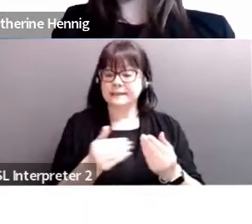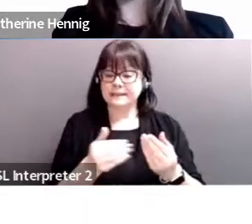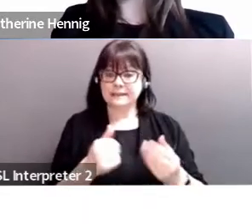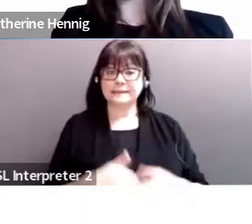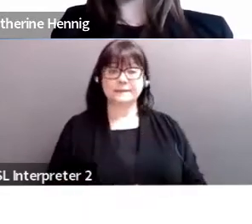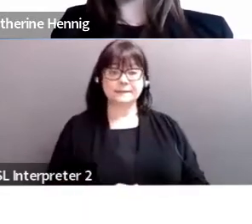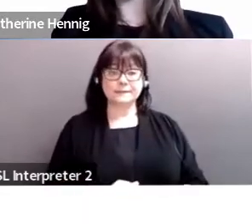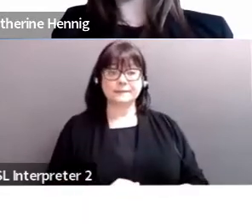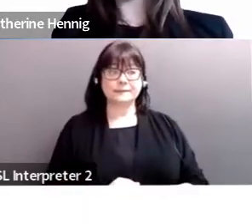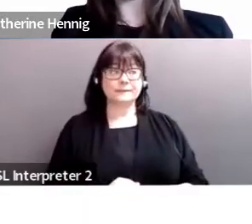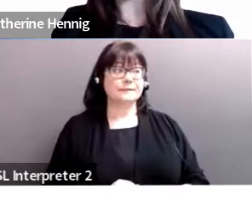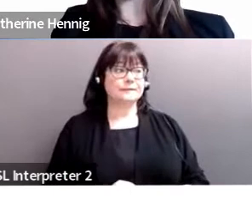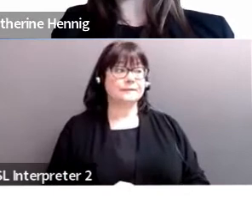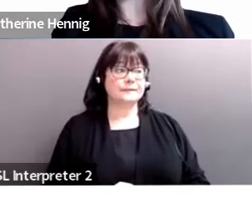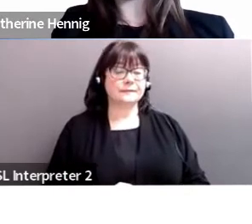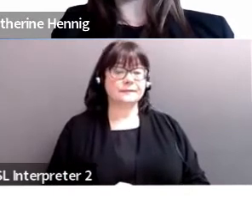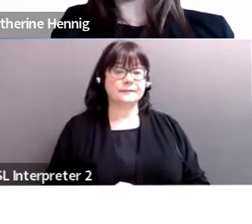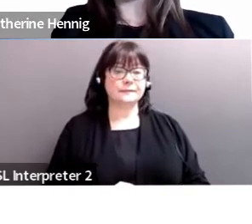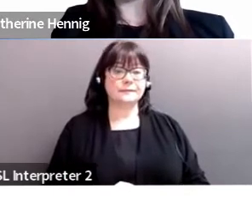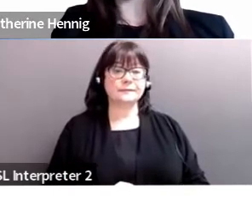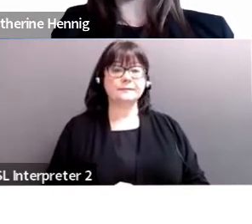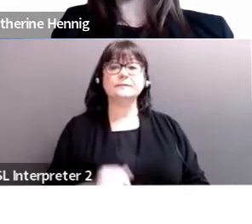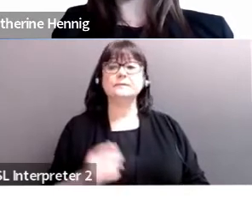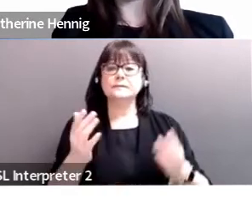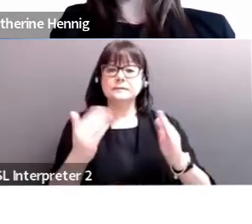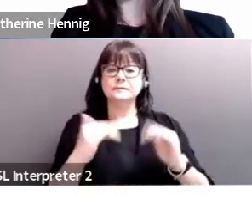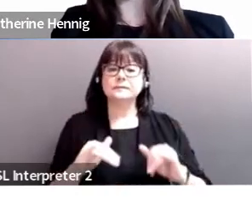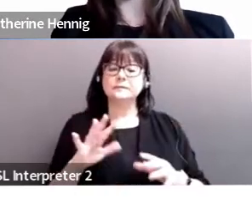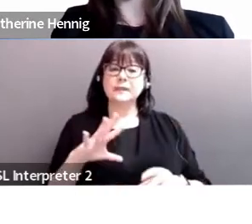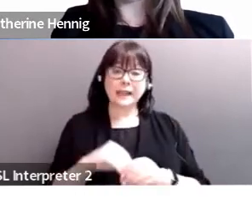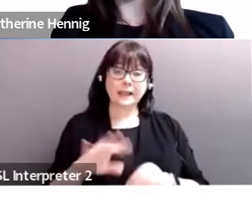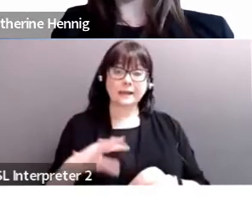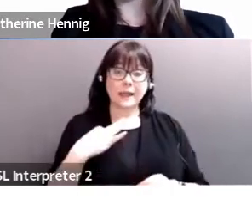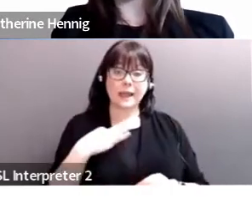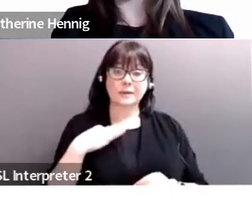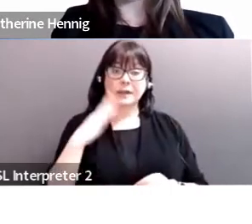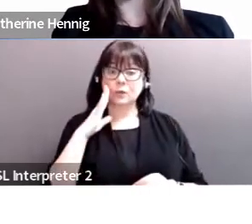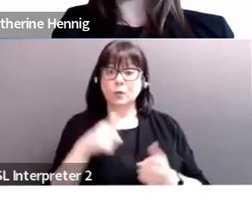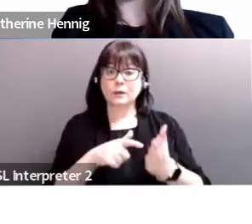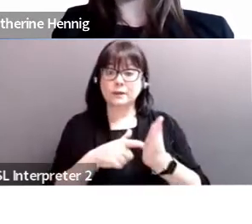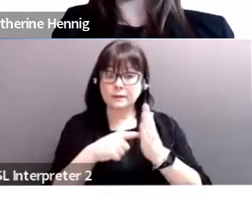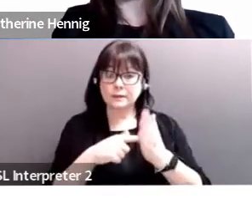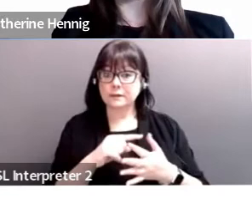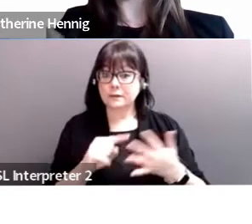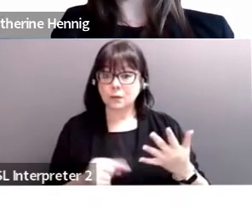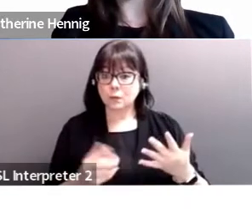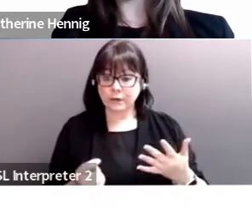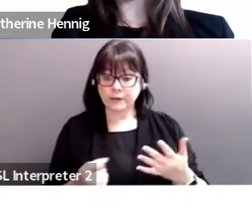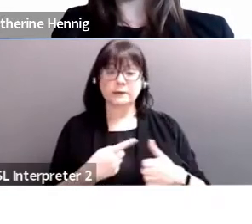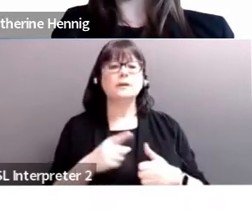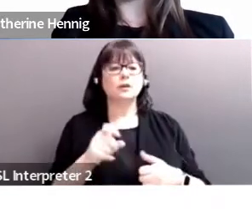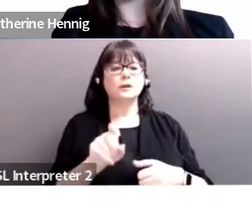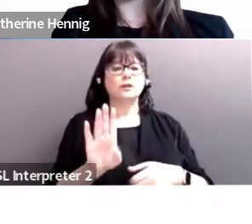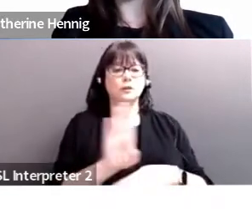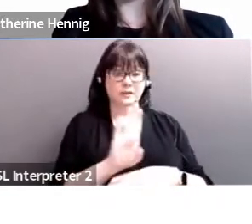Okay, next up, we're going to cover what you need to submit an application. So generally speaking, when applying for grants, you need a business